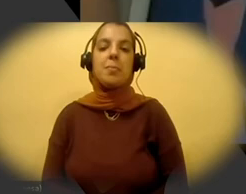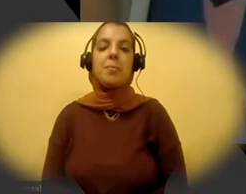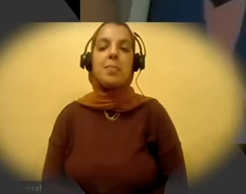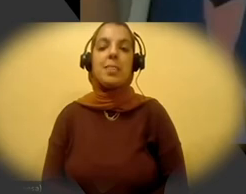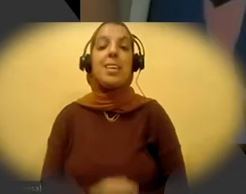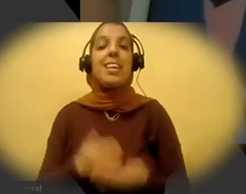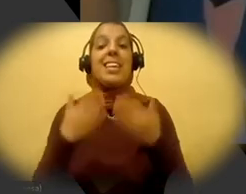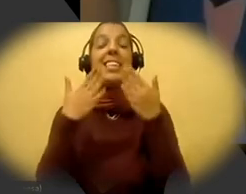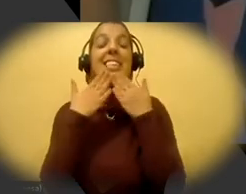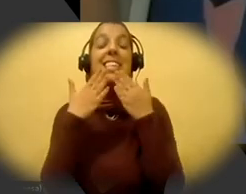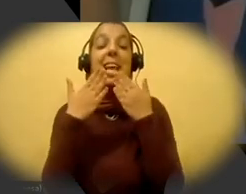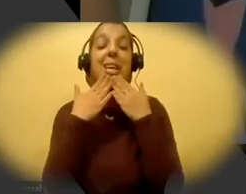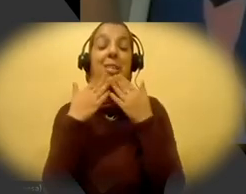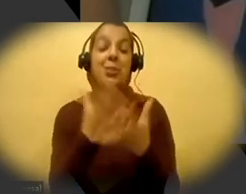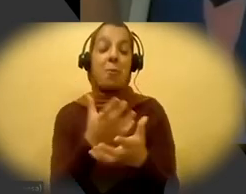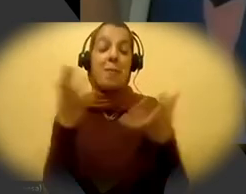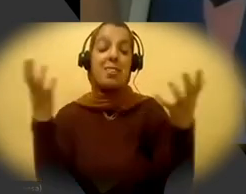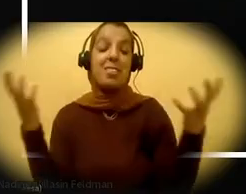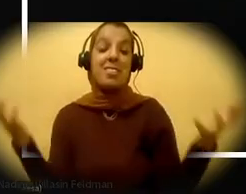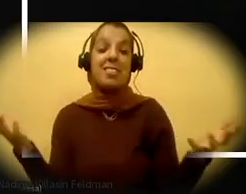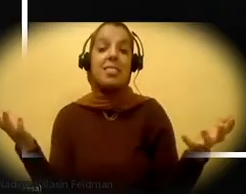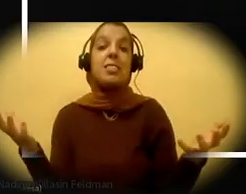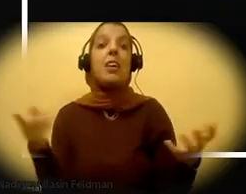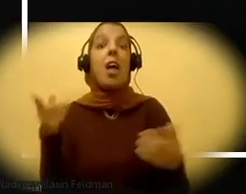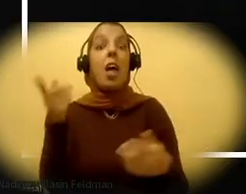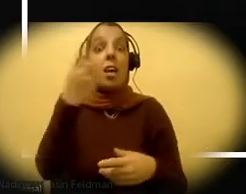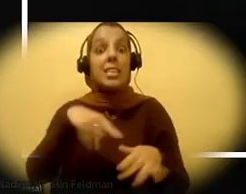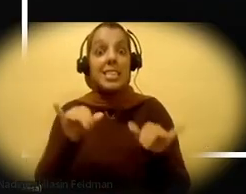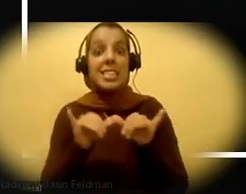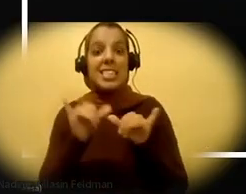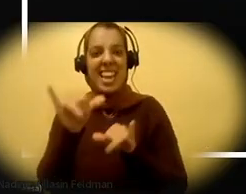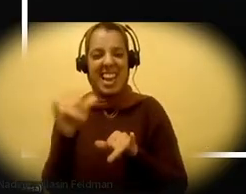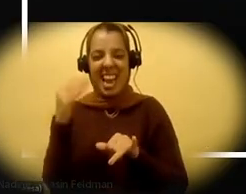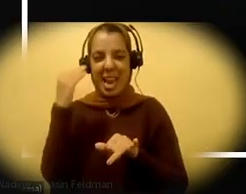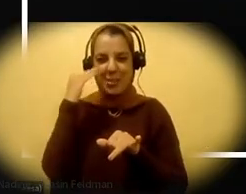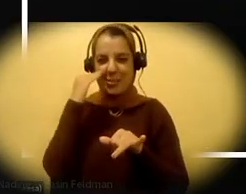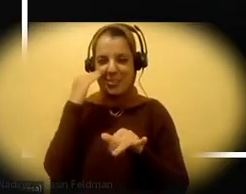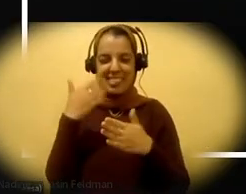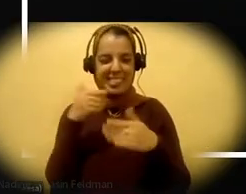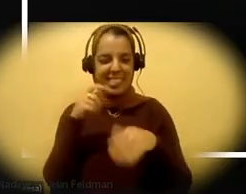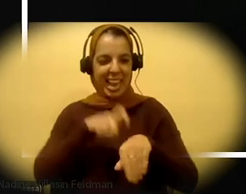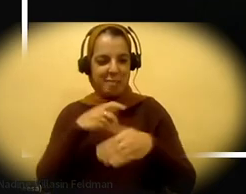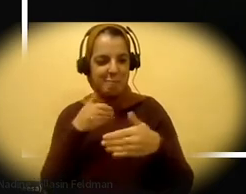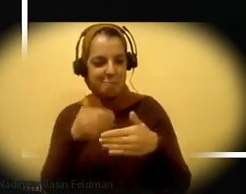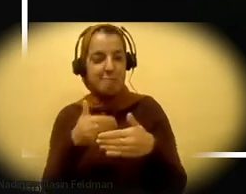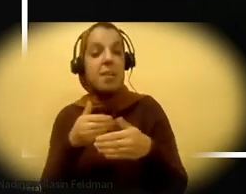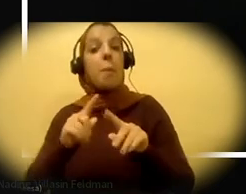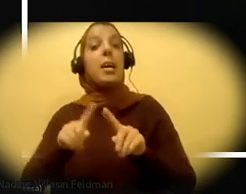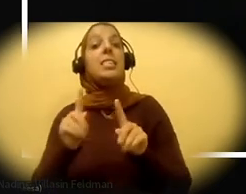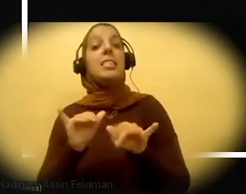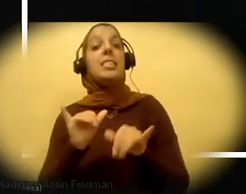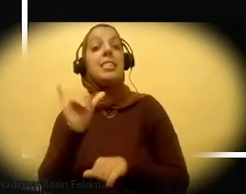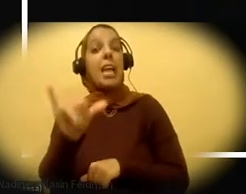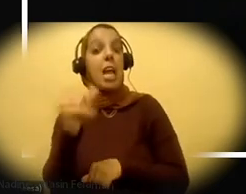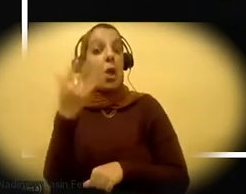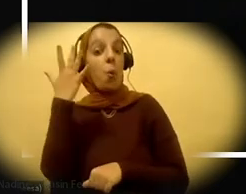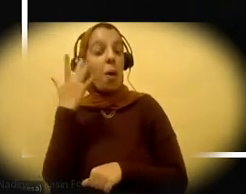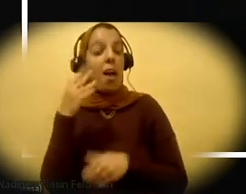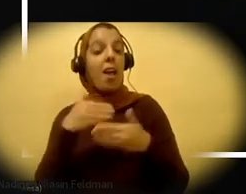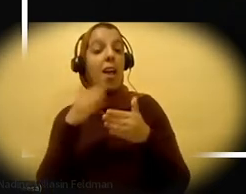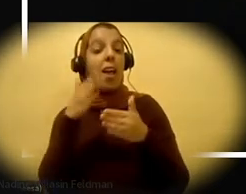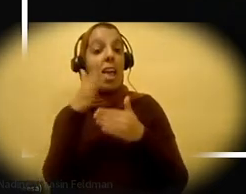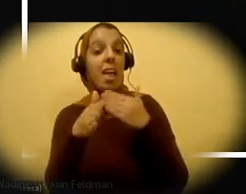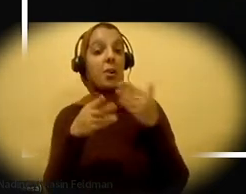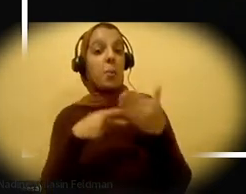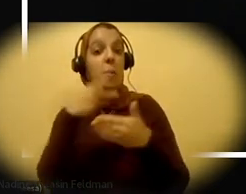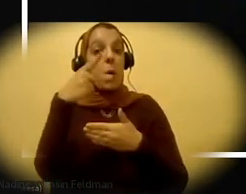Thank you so much. Please stick around. I know we're wrapping up, but please do stick around because at the end of the program, we are going to provide a